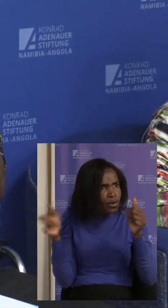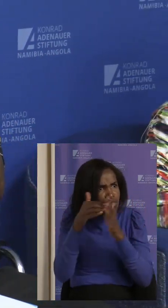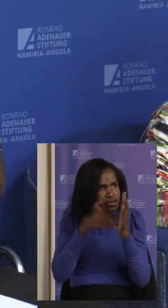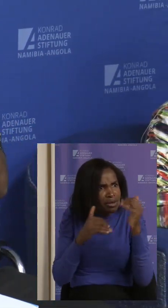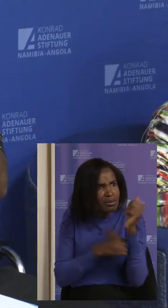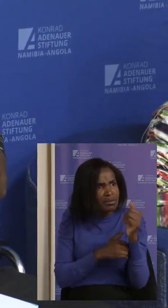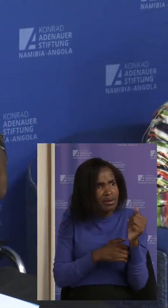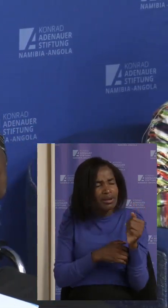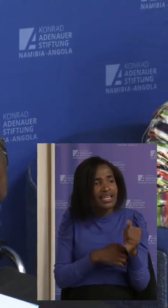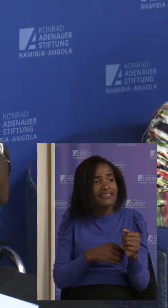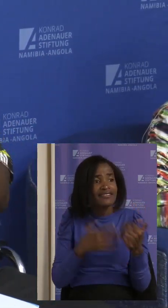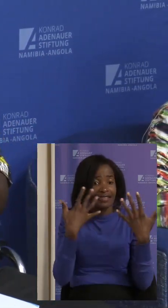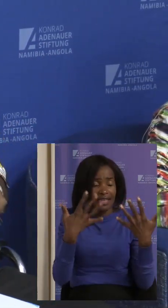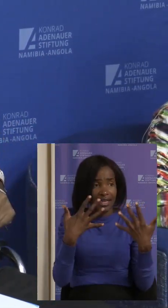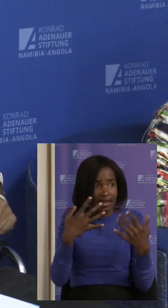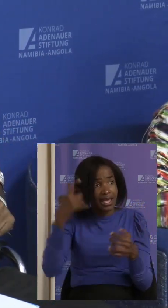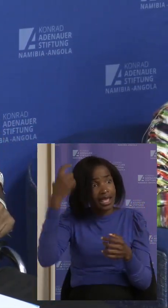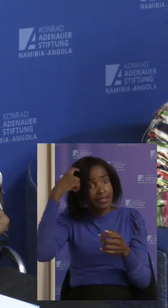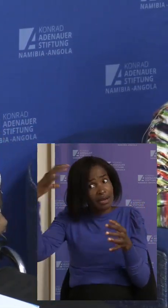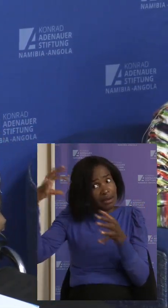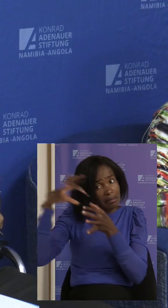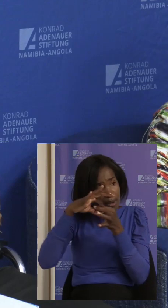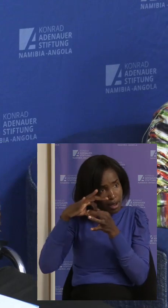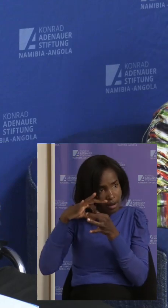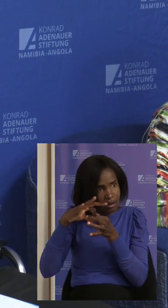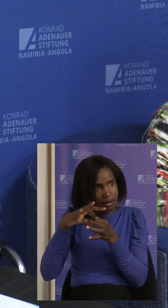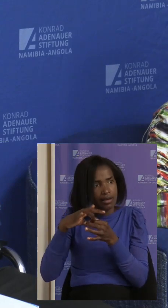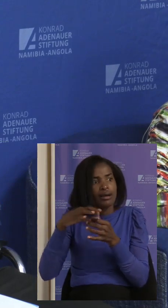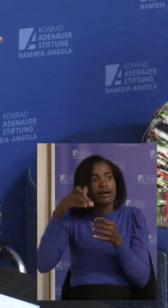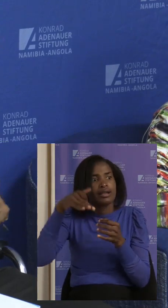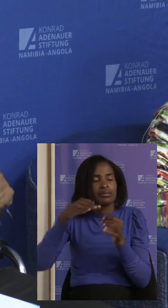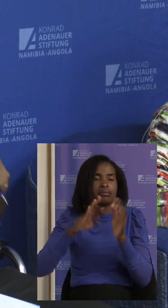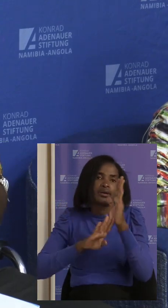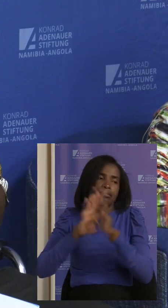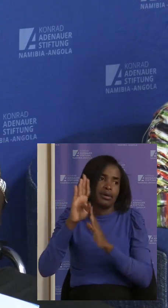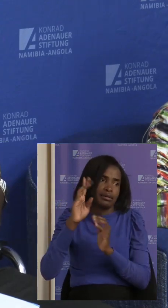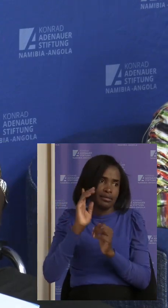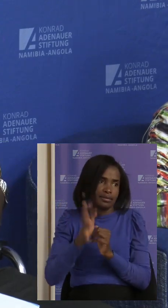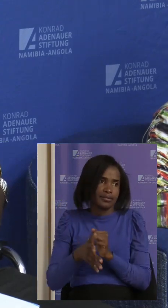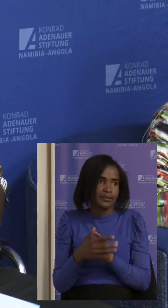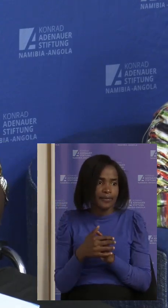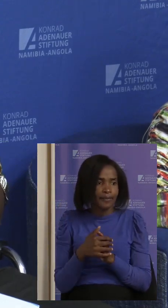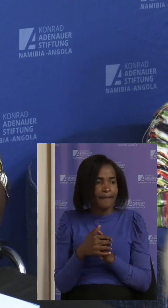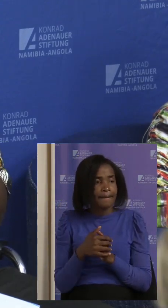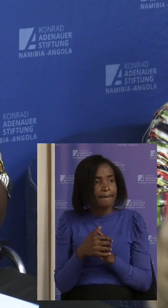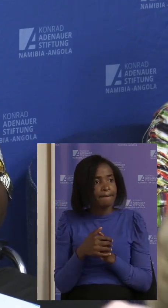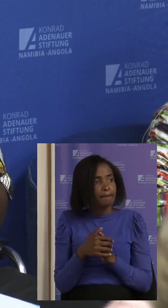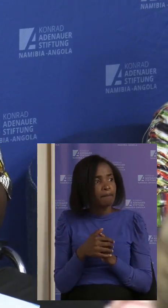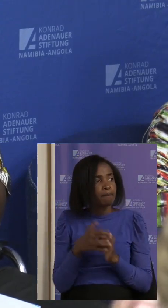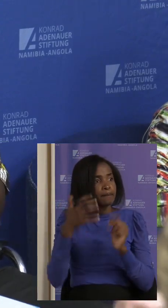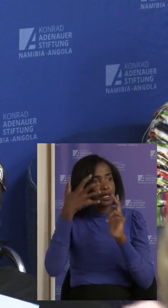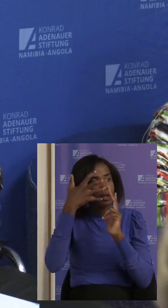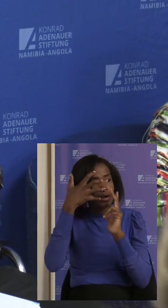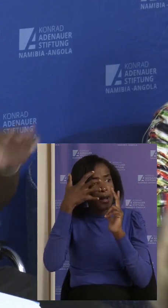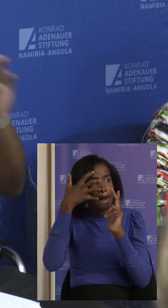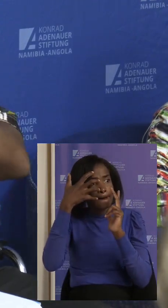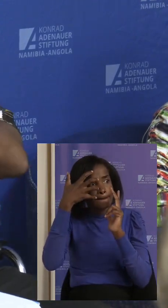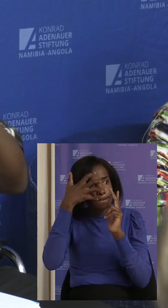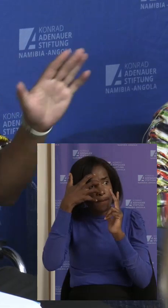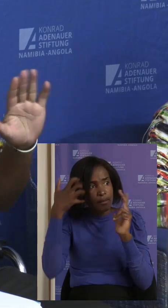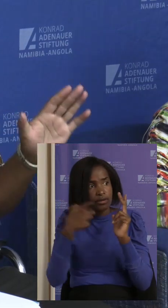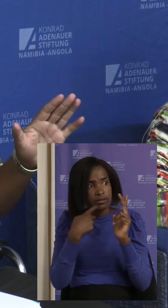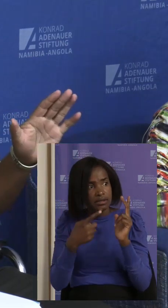with the brain, Namibia will be very far. And I like the comment that the Ombudsman have said, that have been